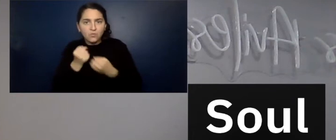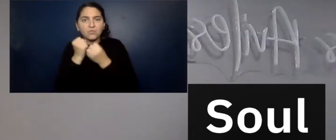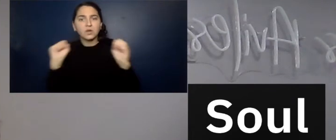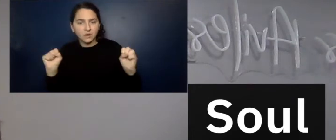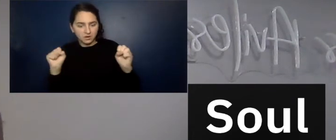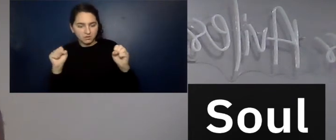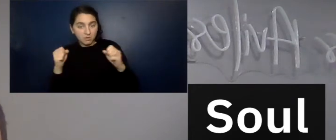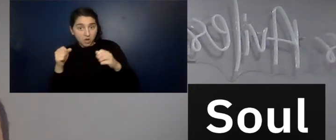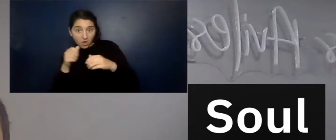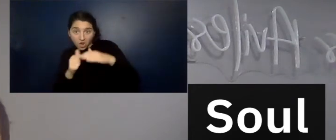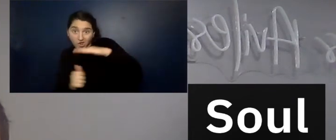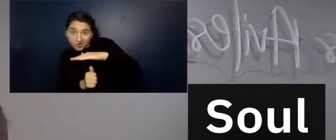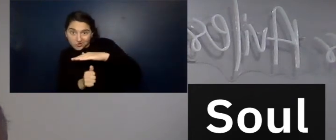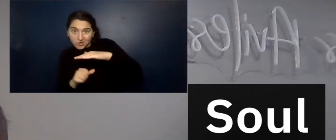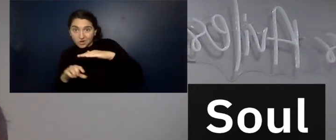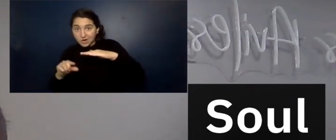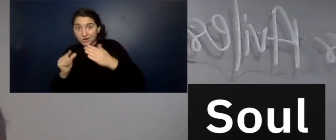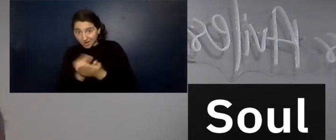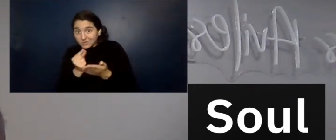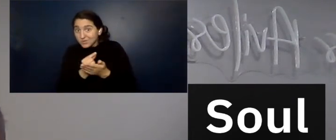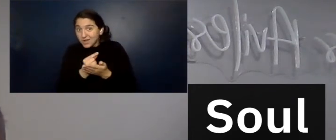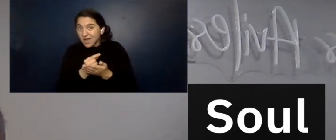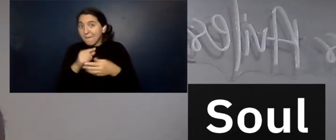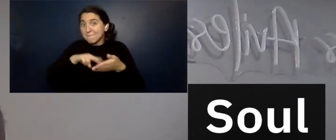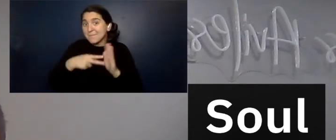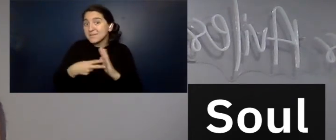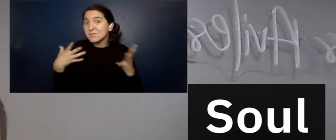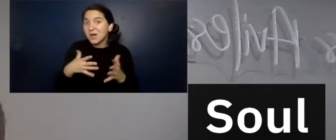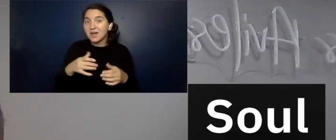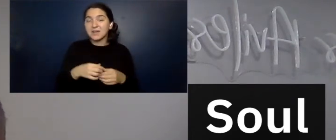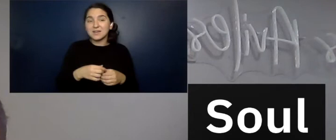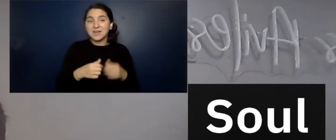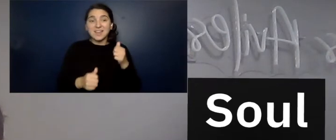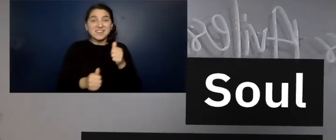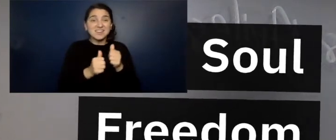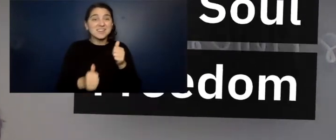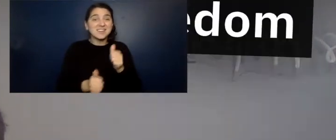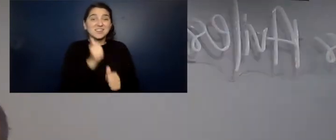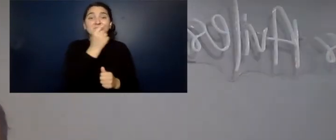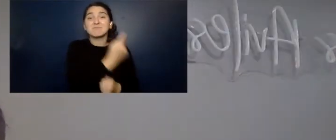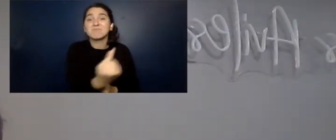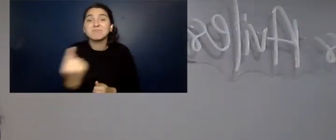and of the most importance to the community.